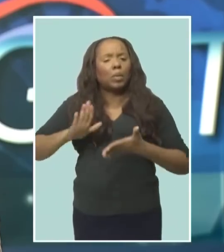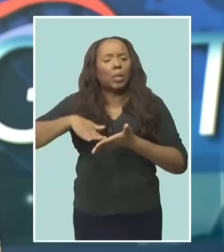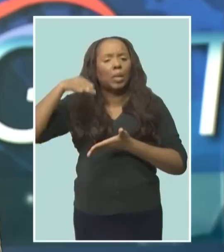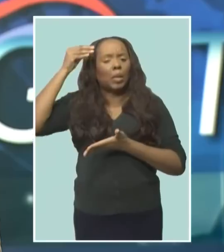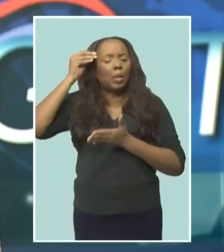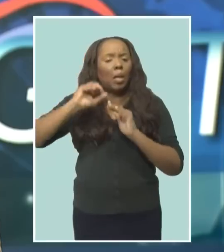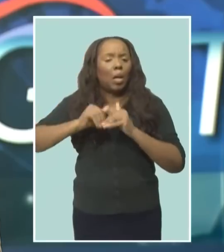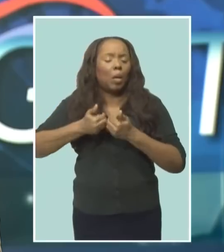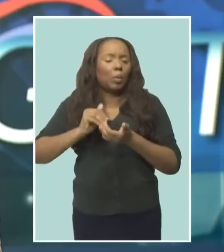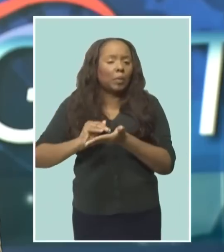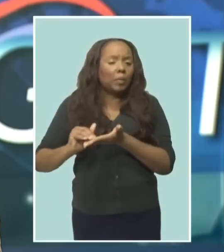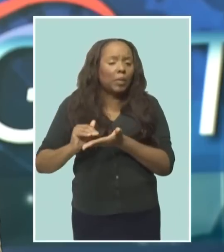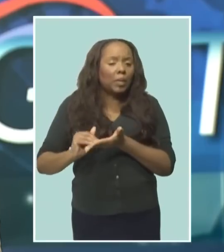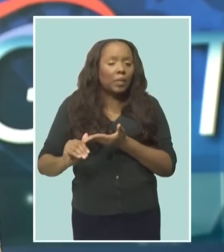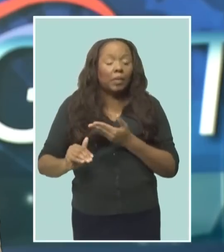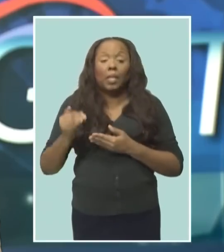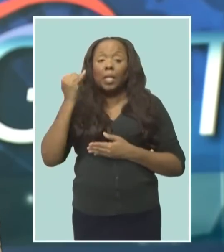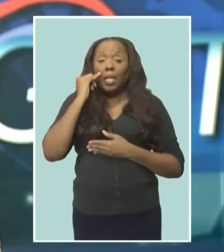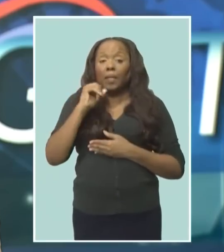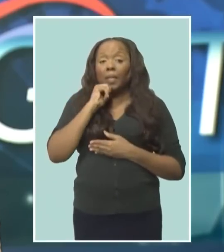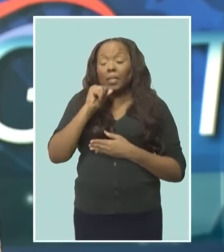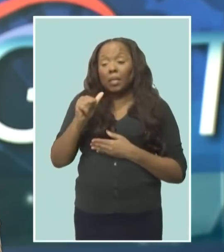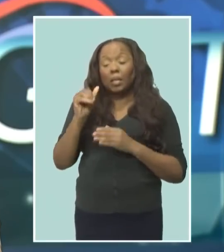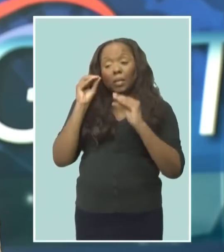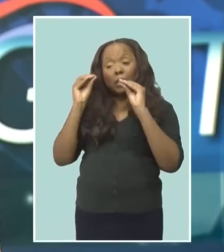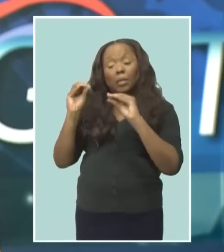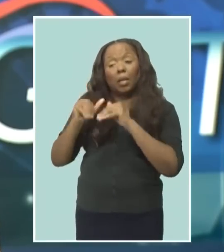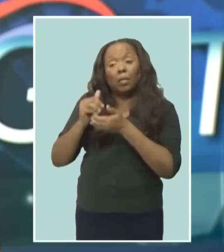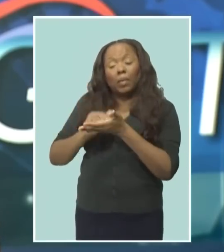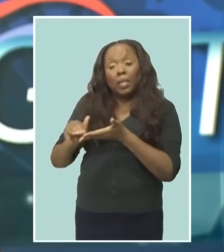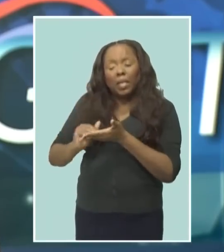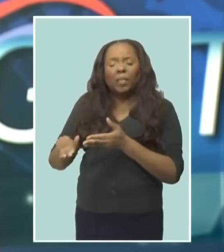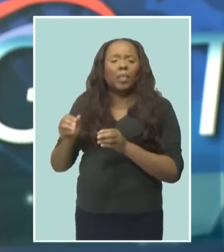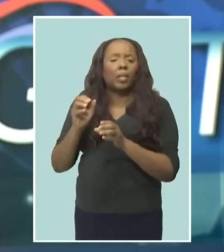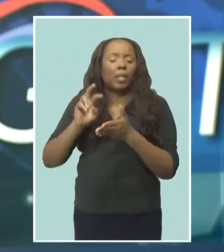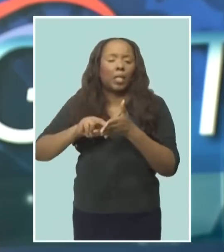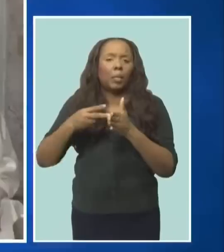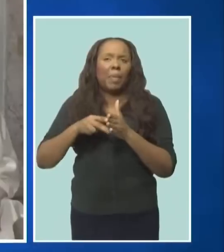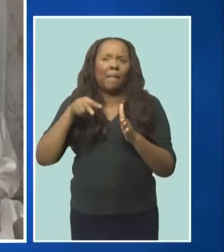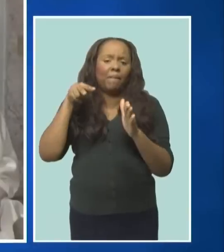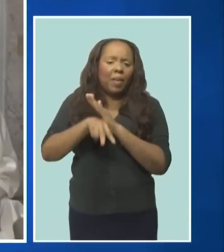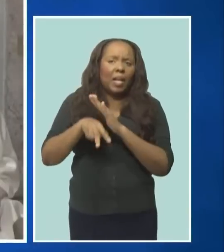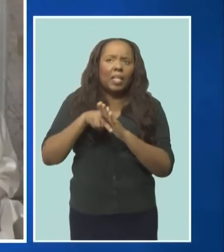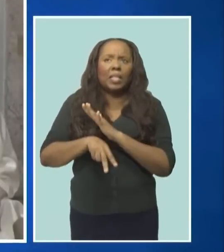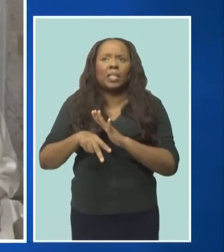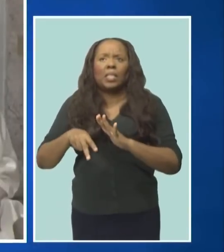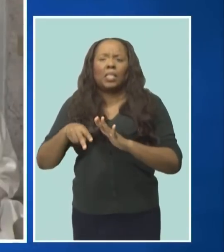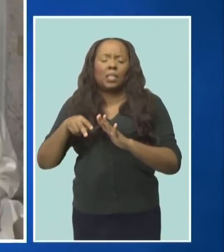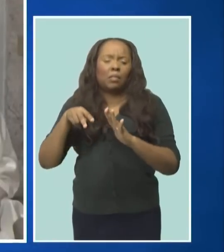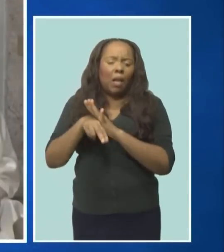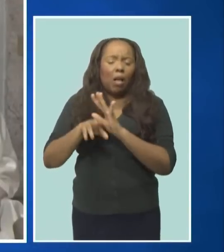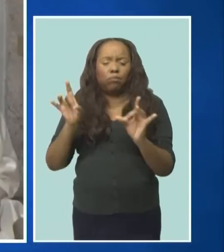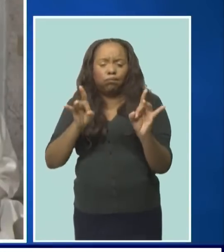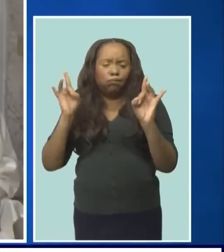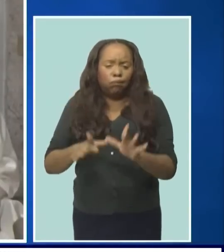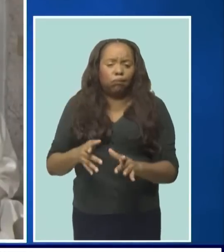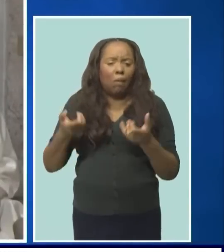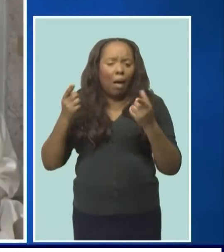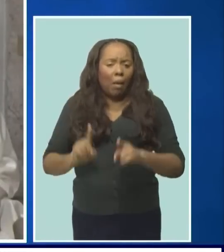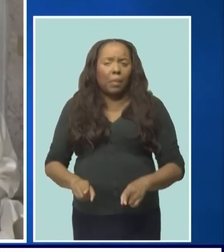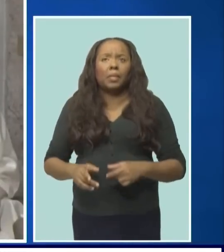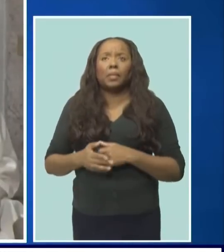suggested failing such will result in the continuation of violence. The eye for eye